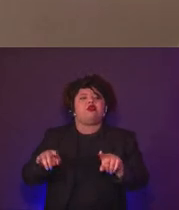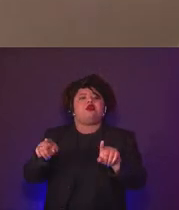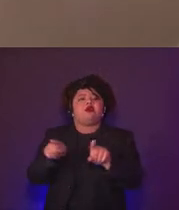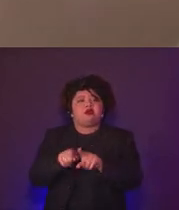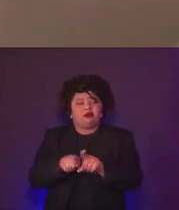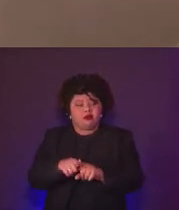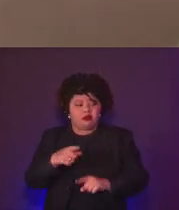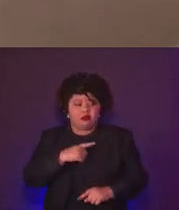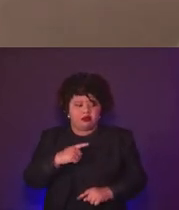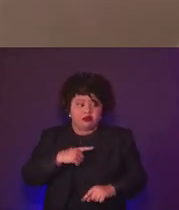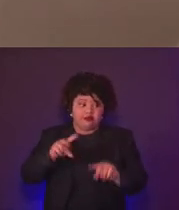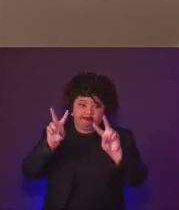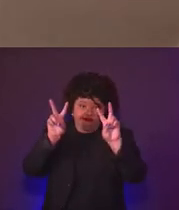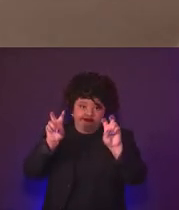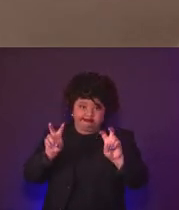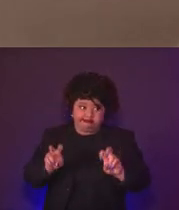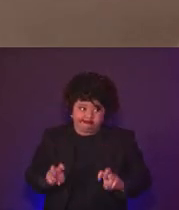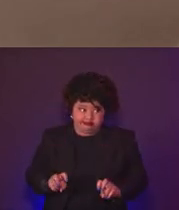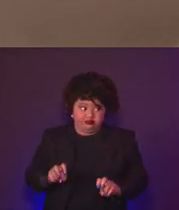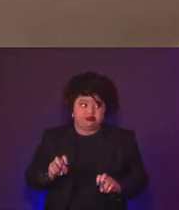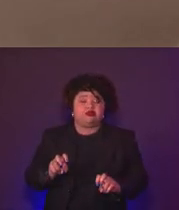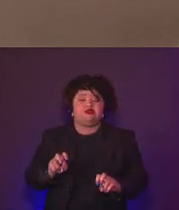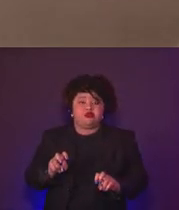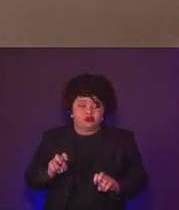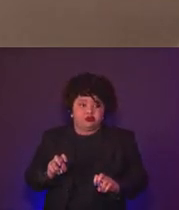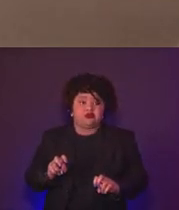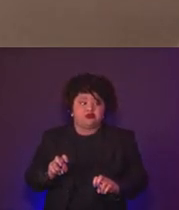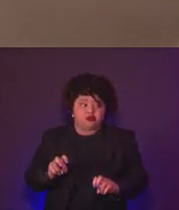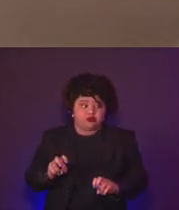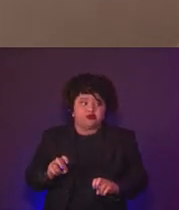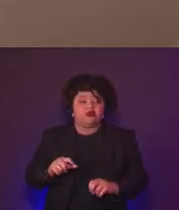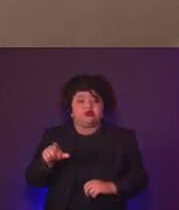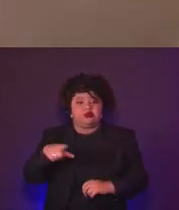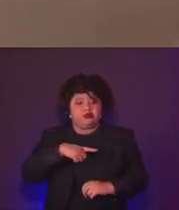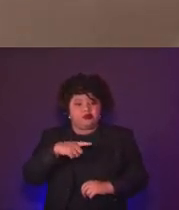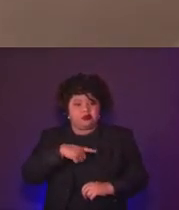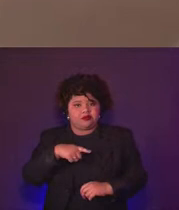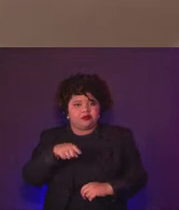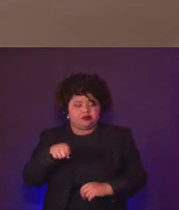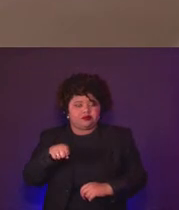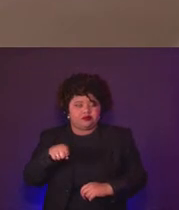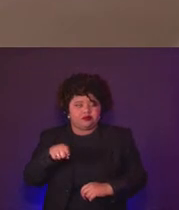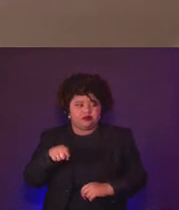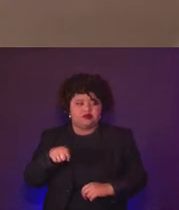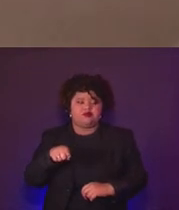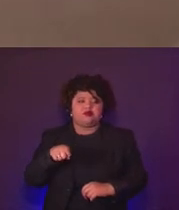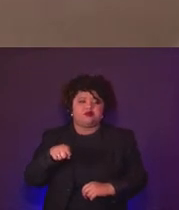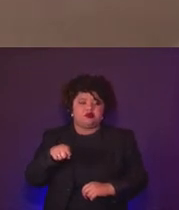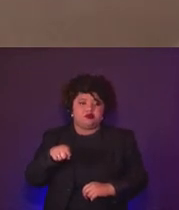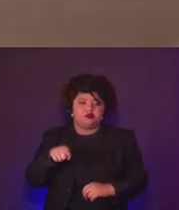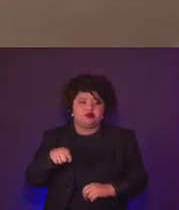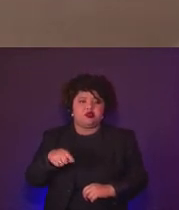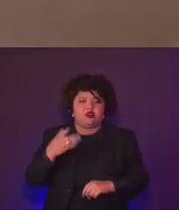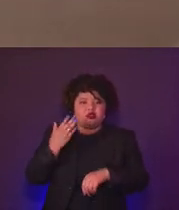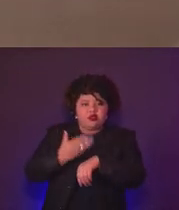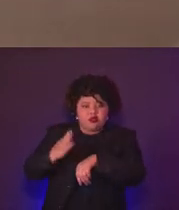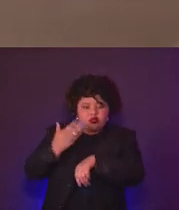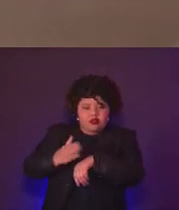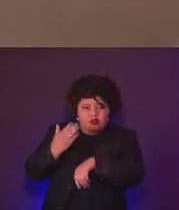else. And Sarah Cohen was the trainer with Phil Meyer at UNC. And